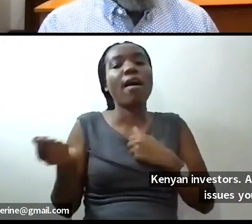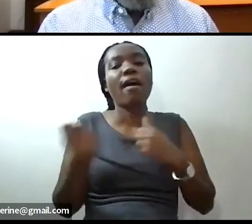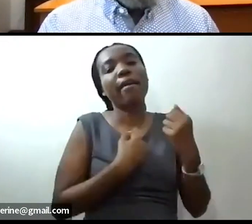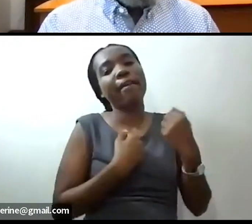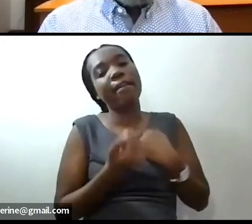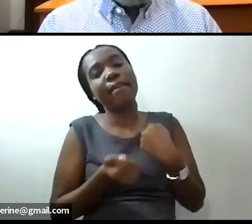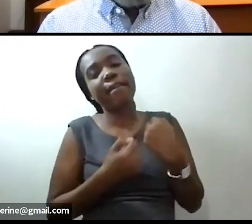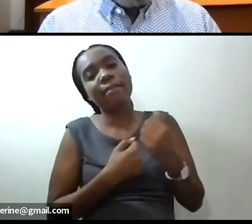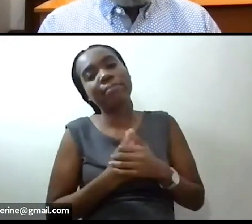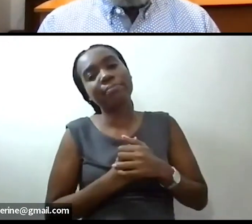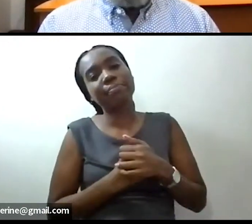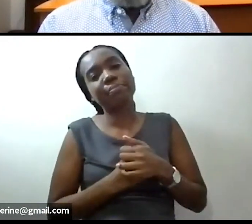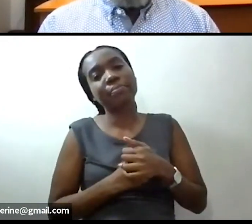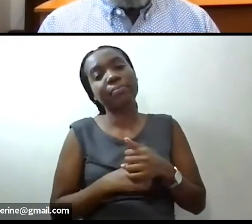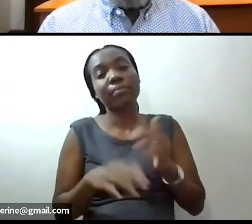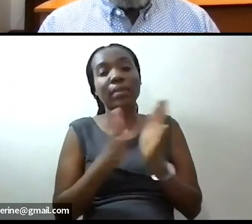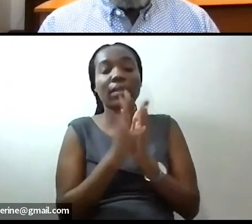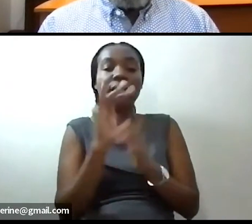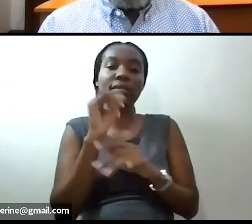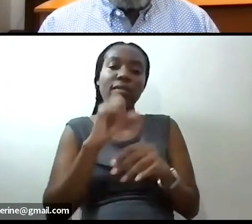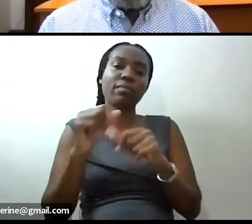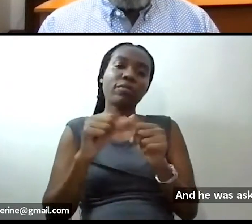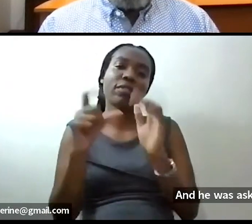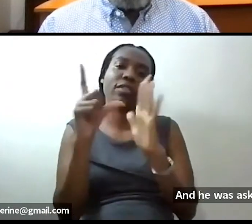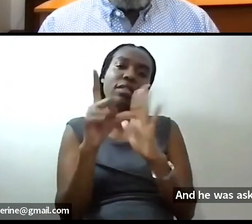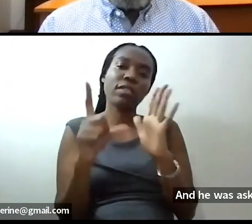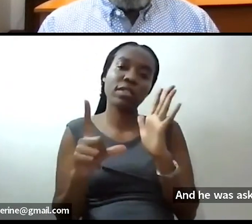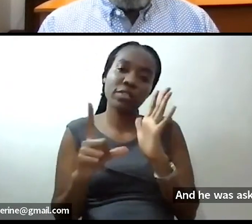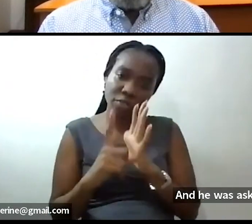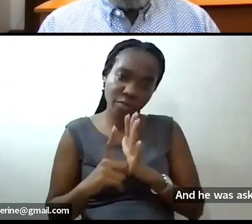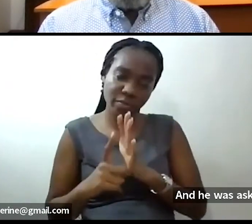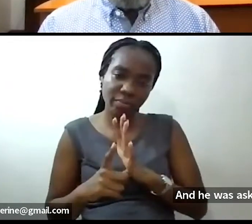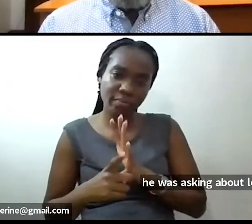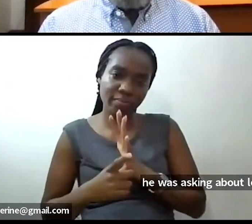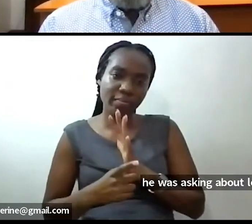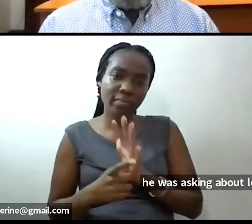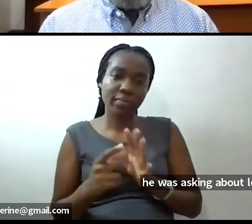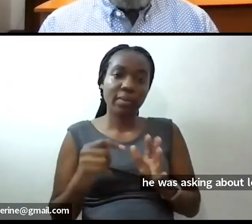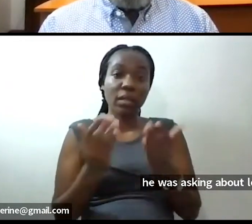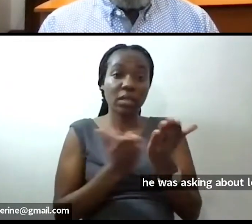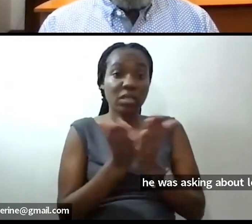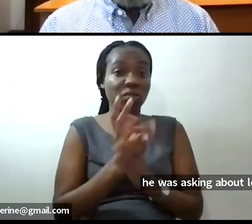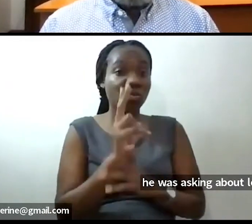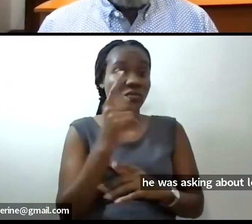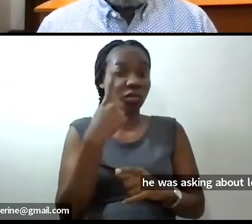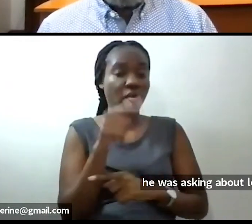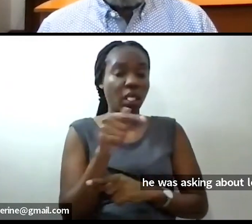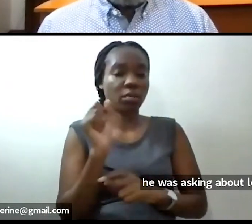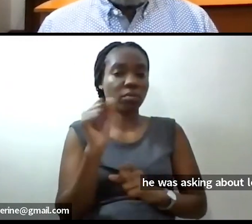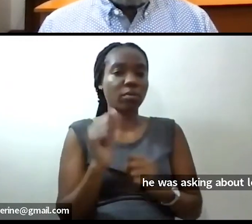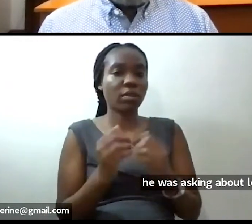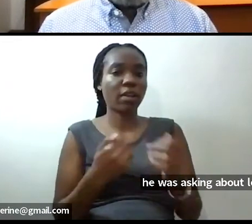And he was asking about lessons we can learn from Greece and Ghana. I think we are going to have season 2 of this one.